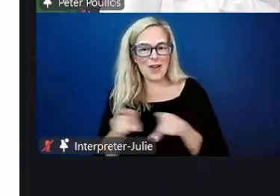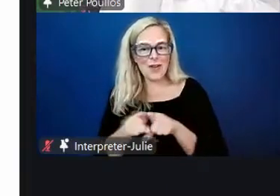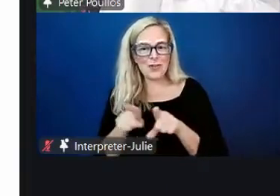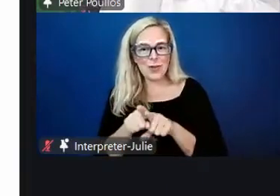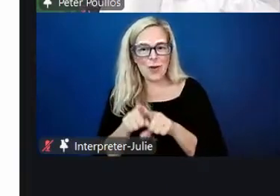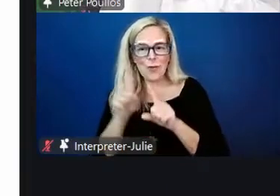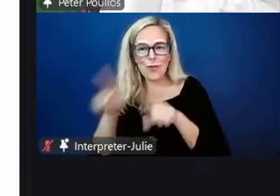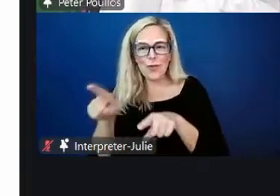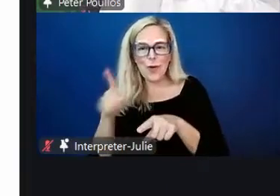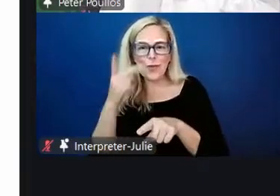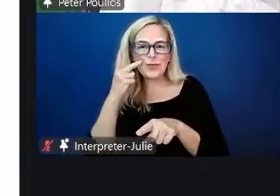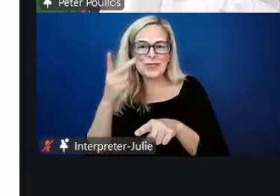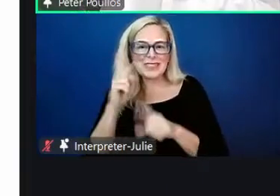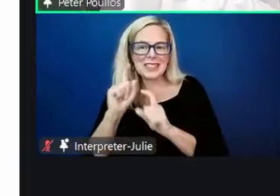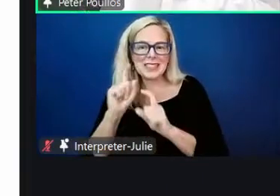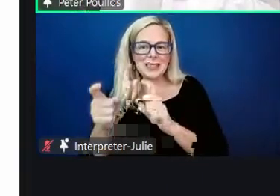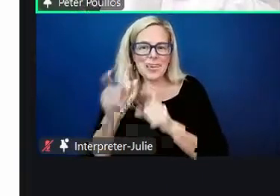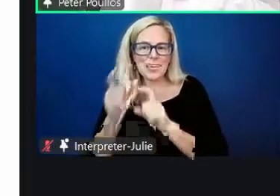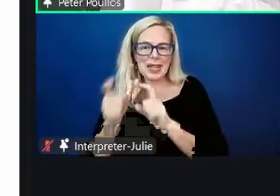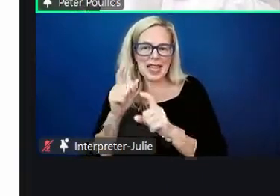go visit our donation webpage.